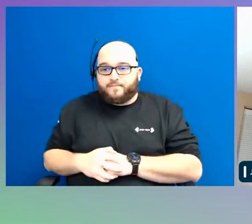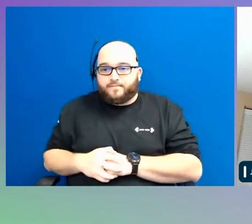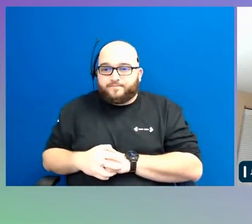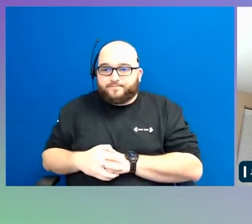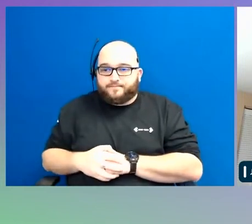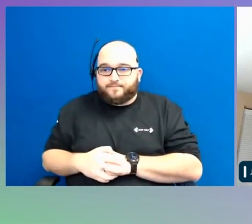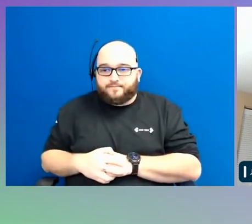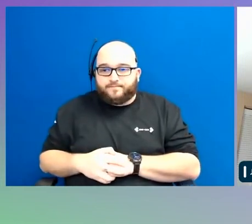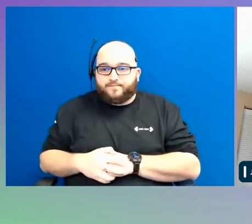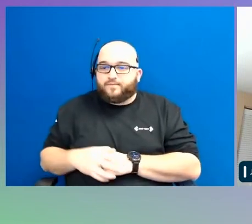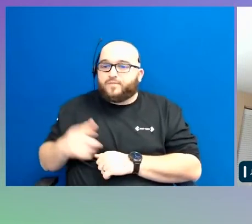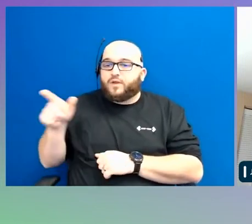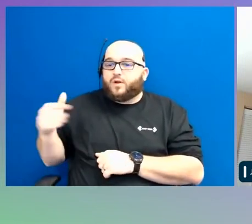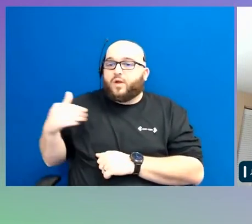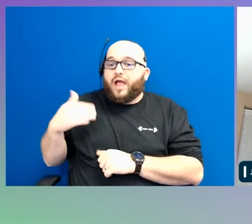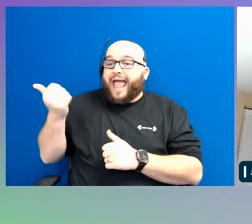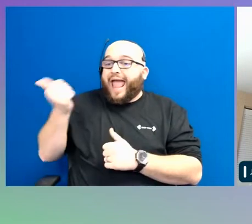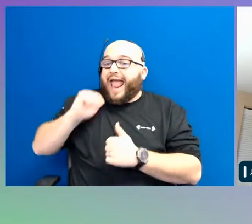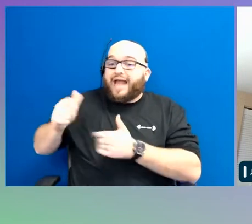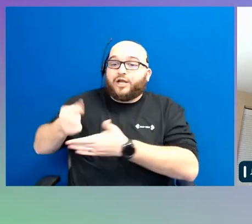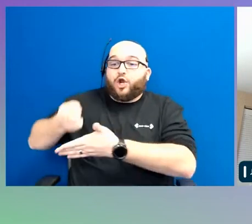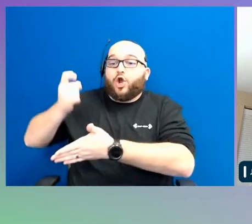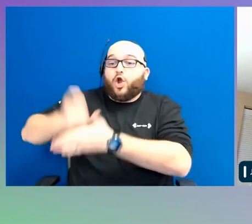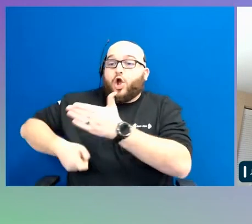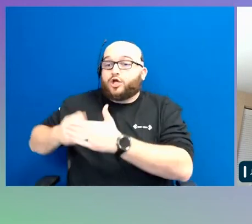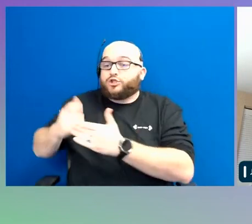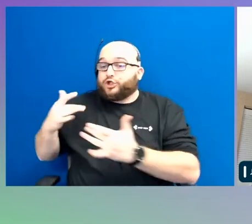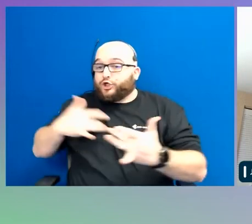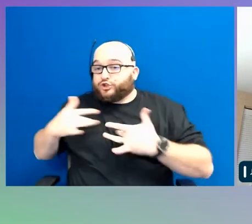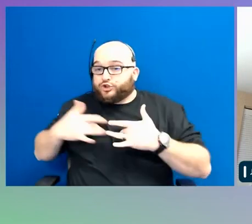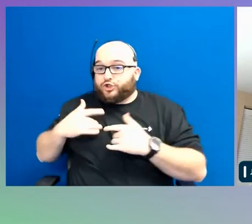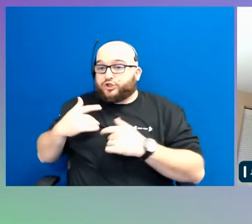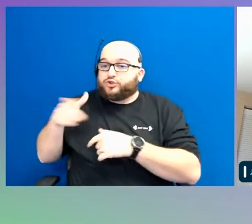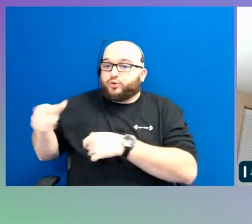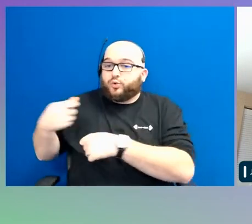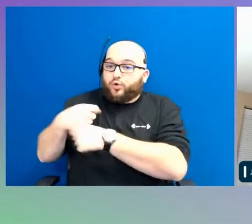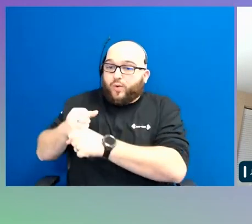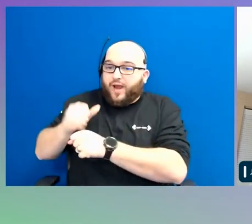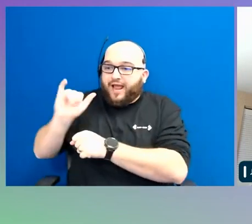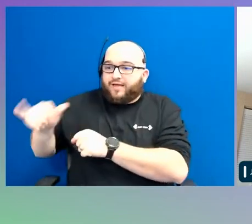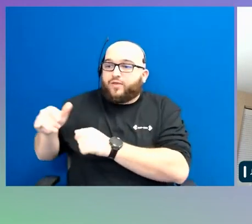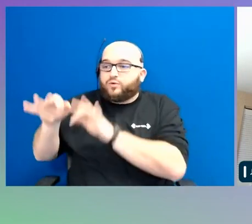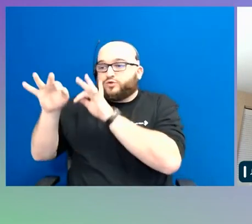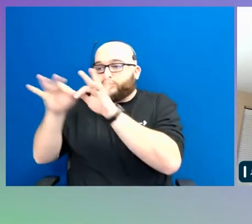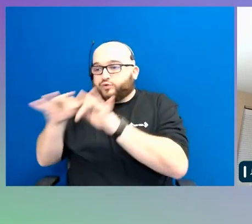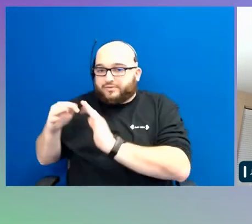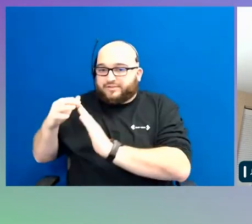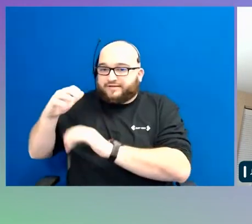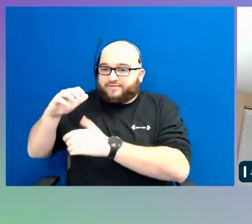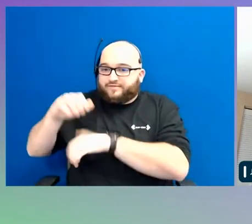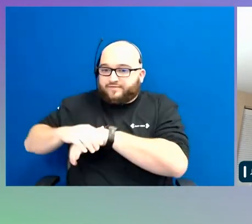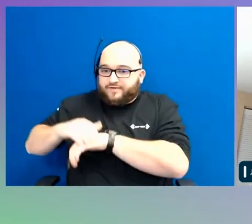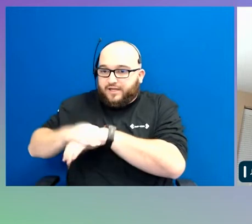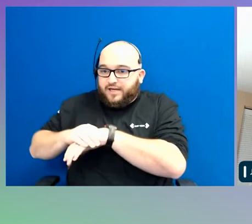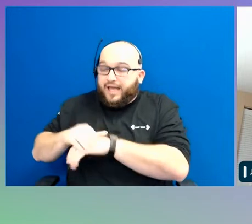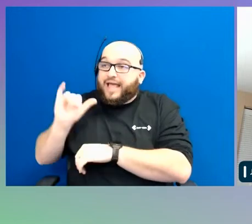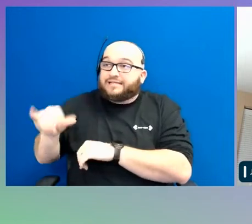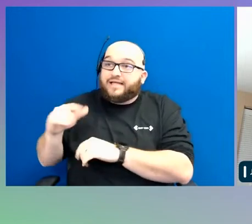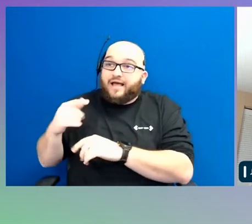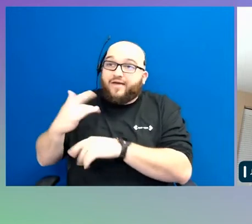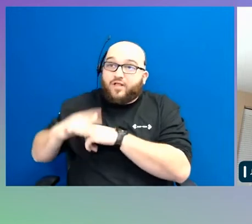Are there any cost concerns with generating these alt texts? Is it something that is enabled for everyone or only upon